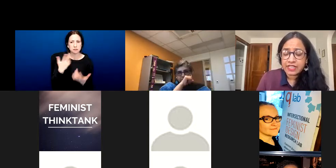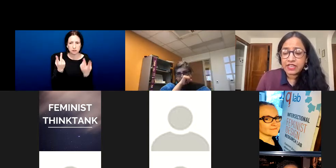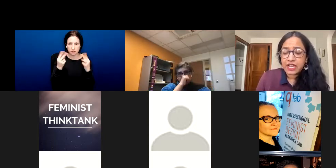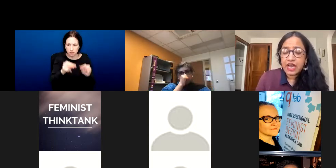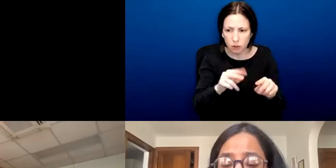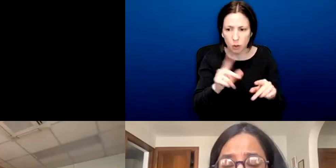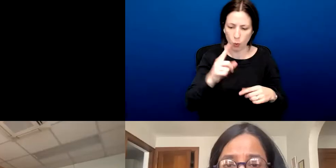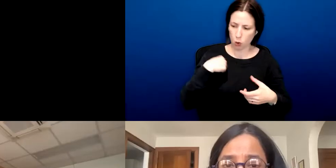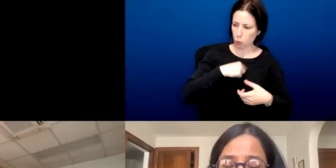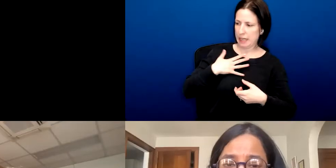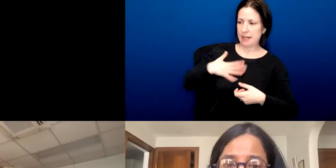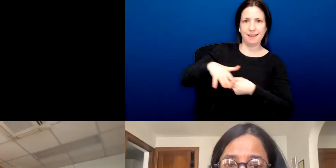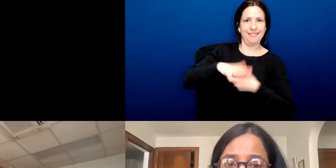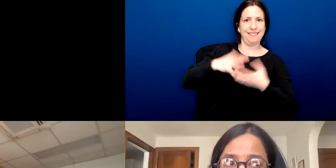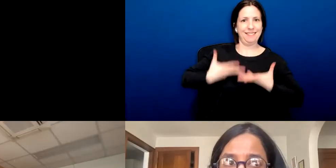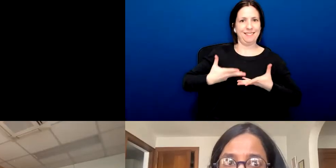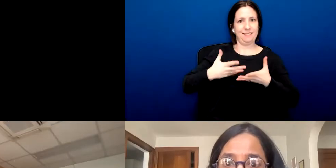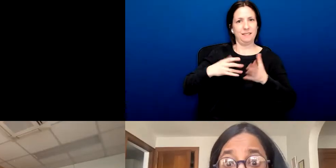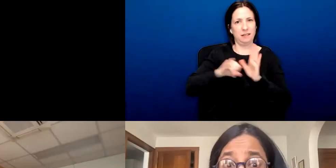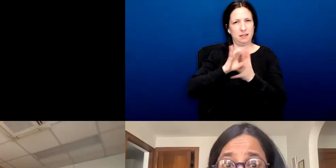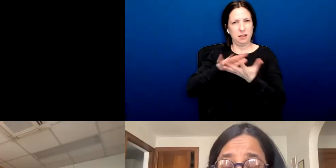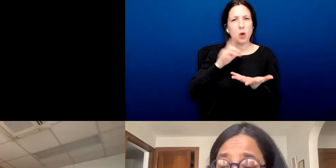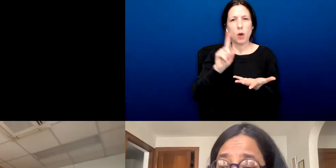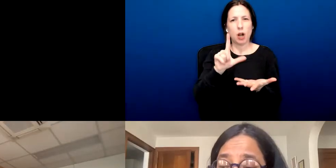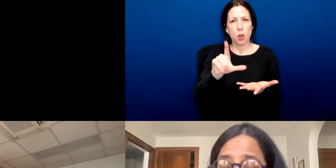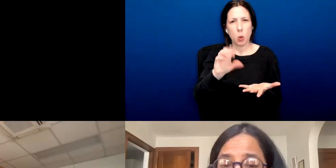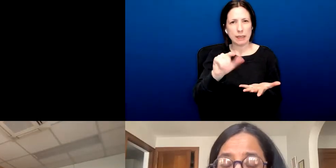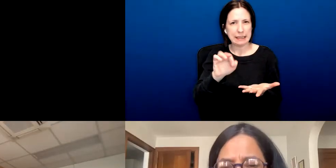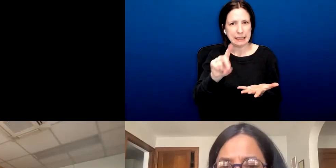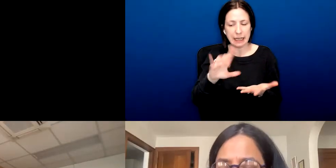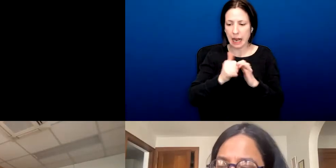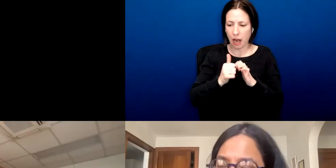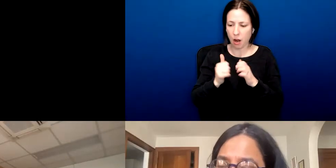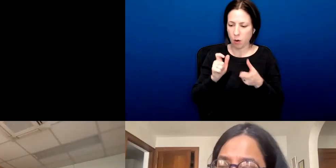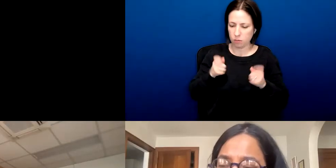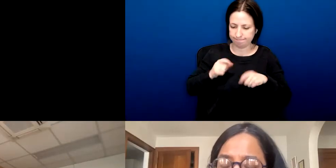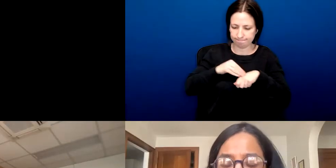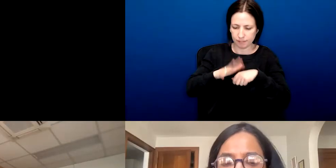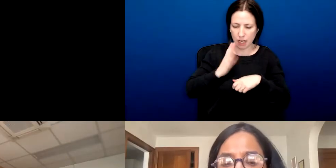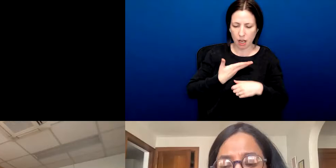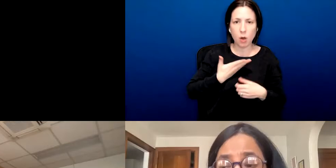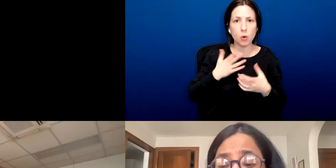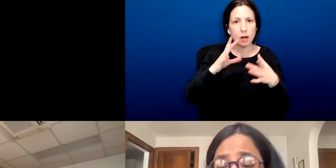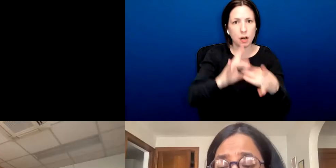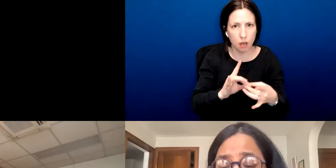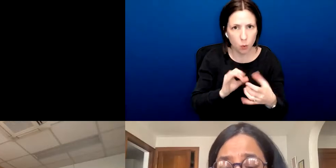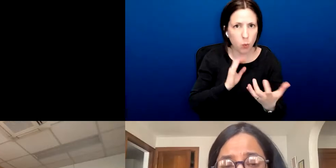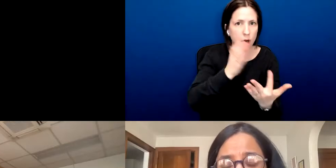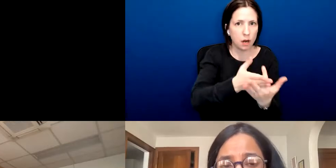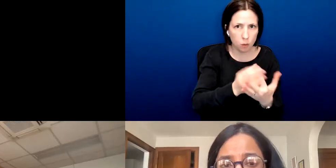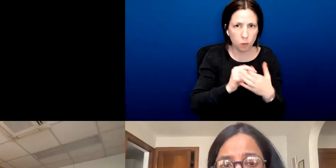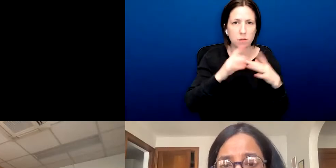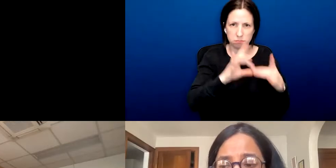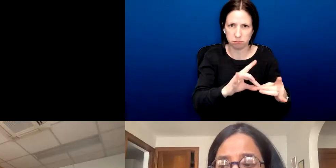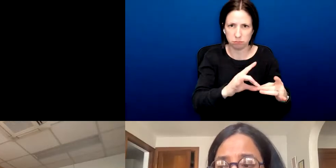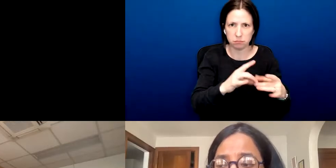and how our location shapes our interventions or our claims to justice. The second question is to